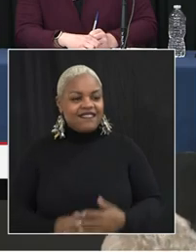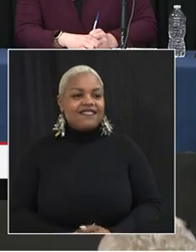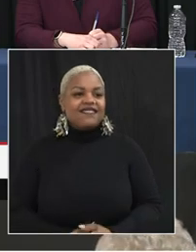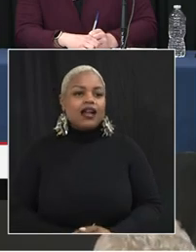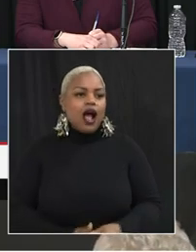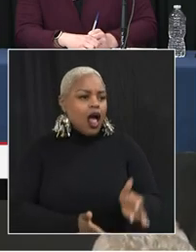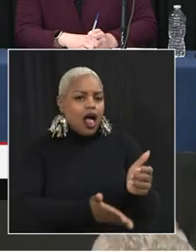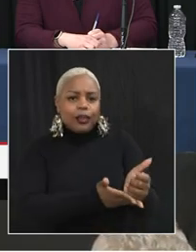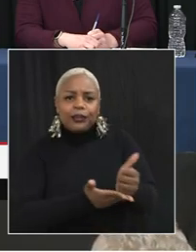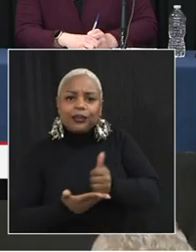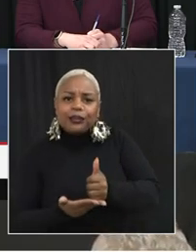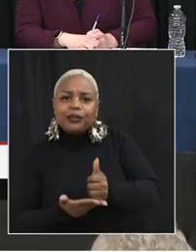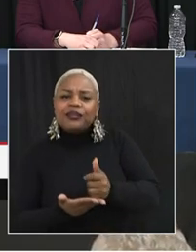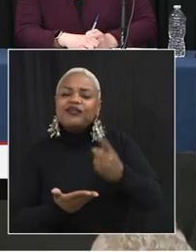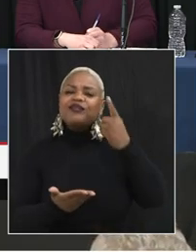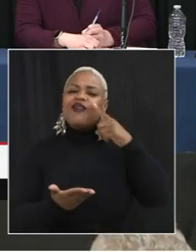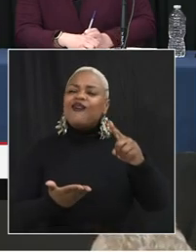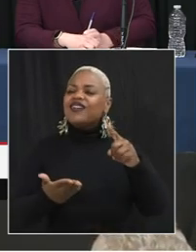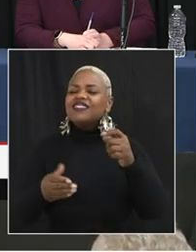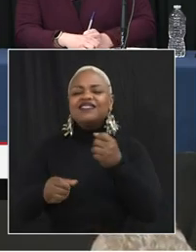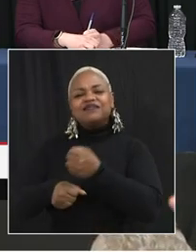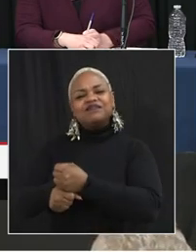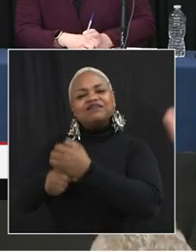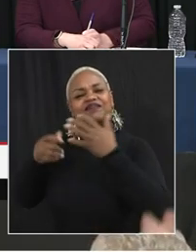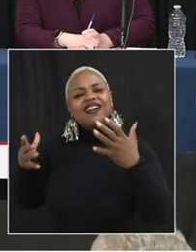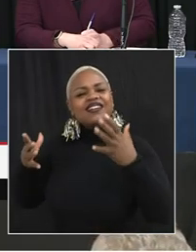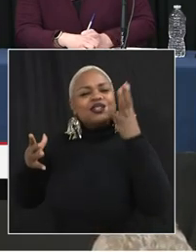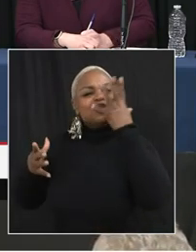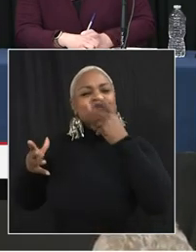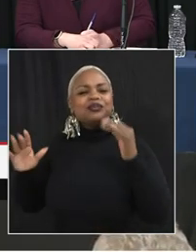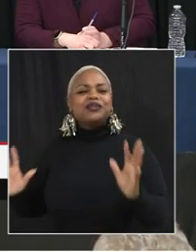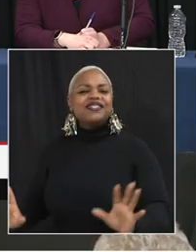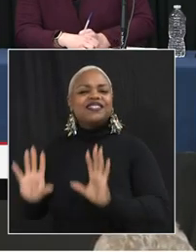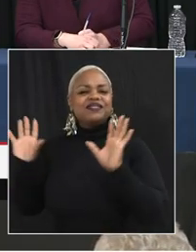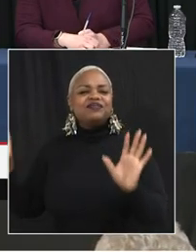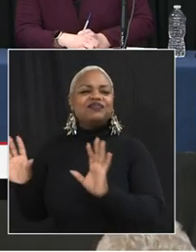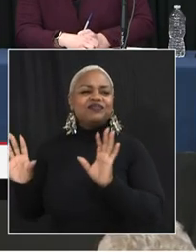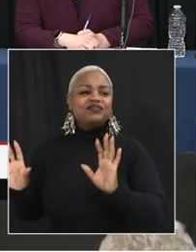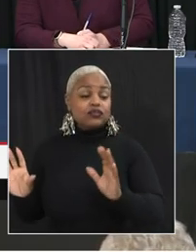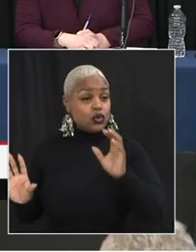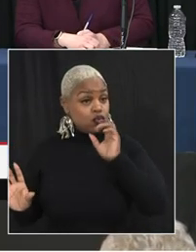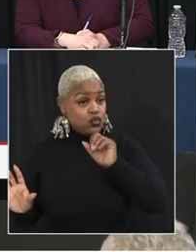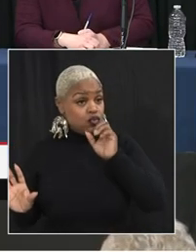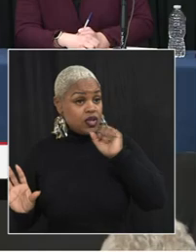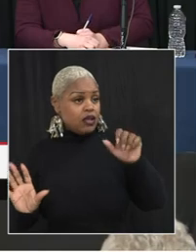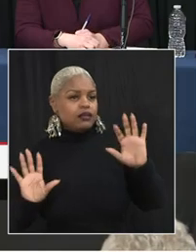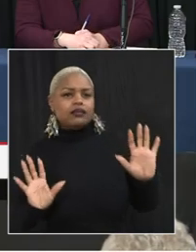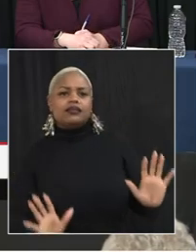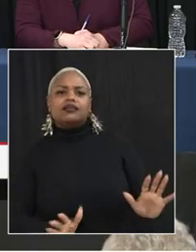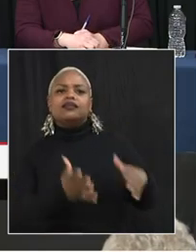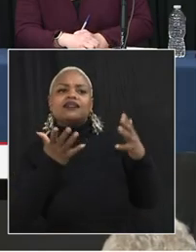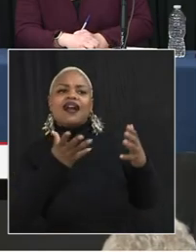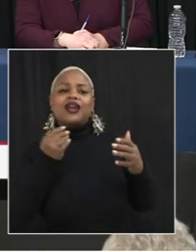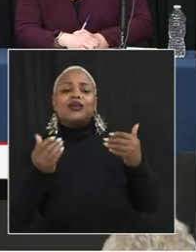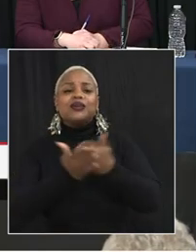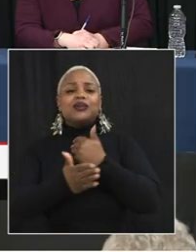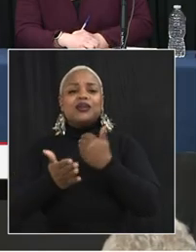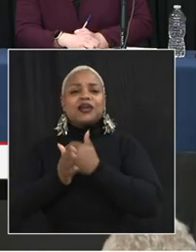our existing murals and get new murals in place. So, but in advance of